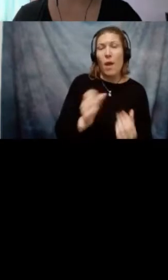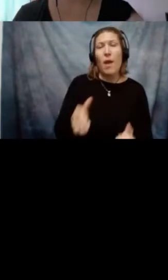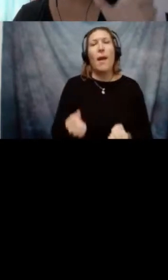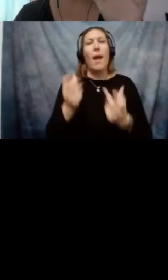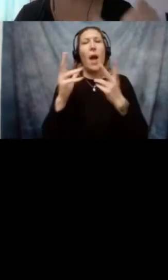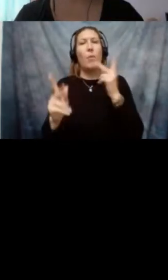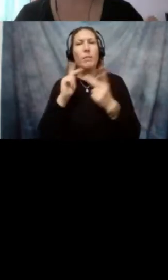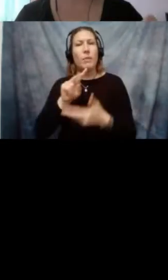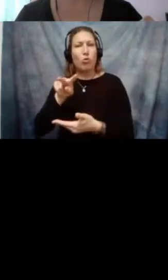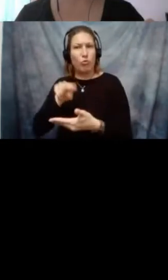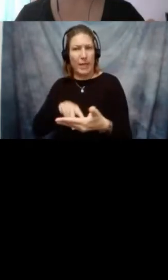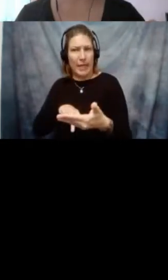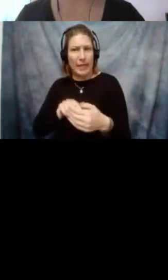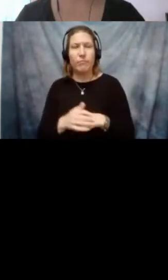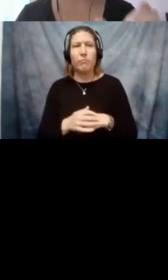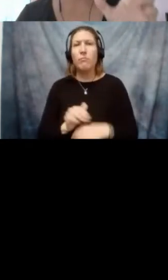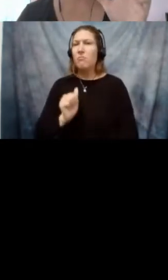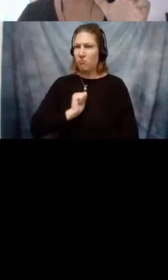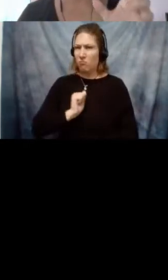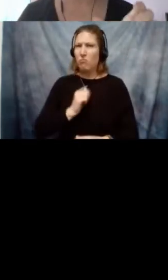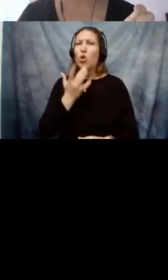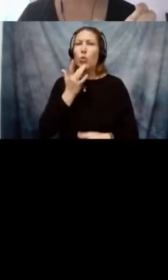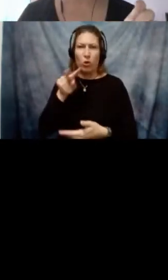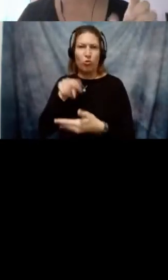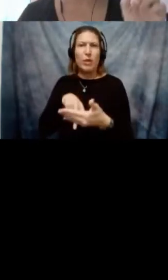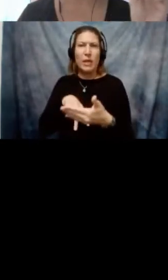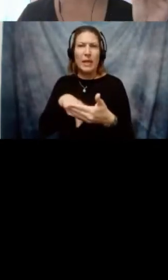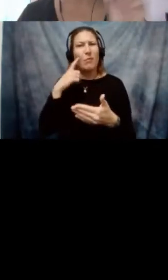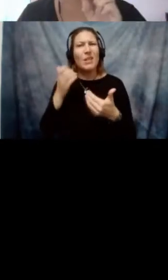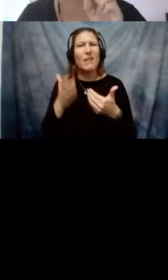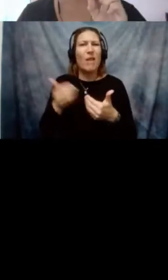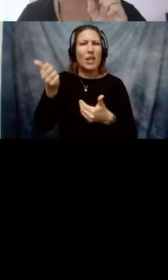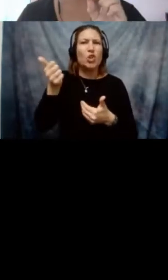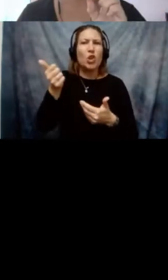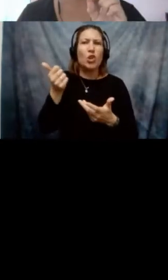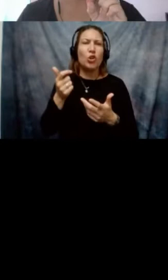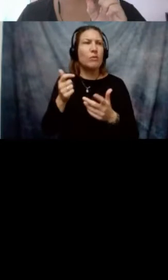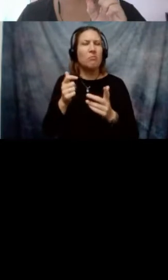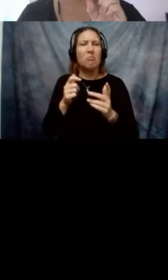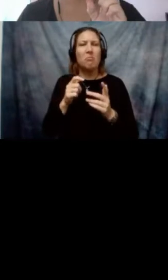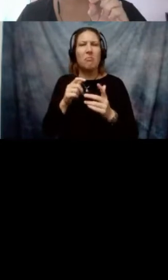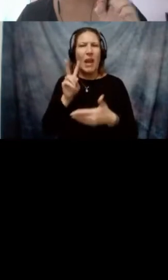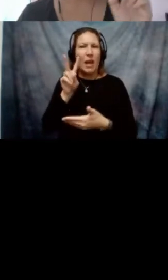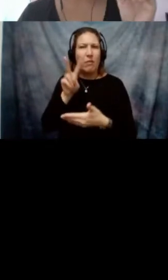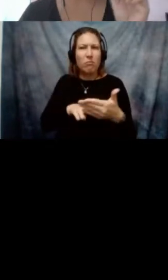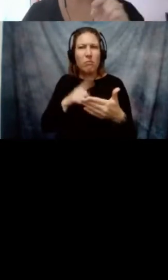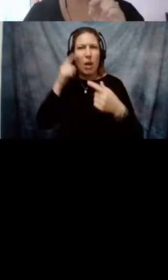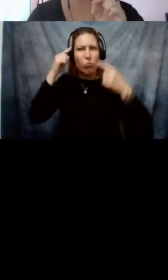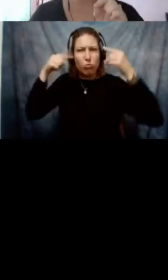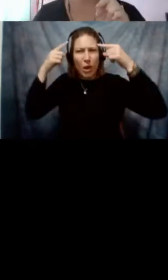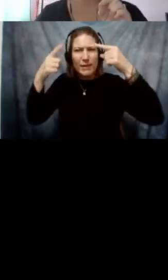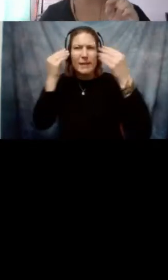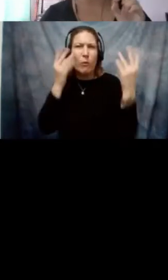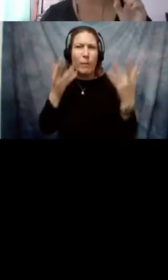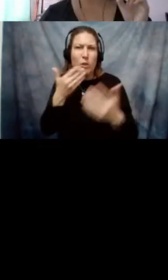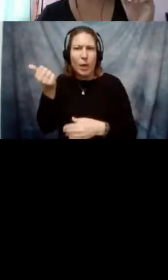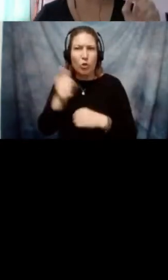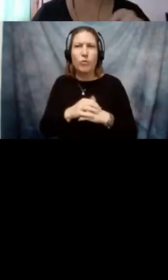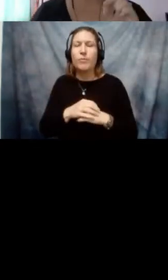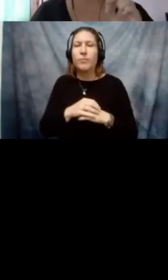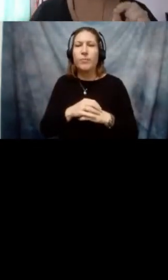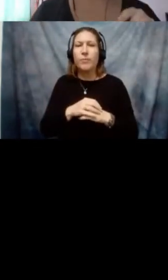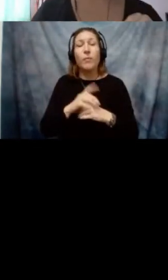Me, I'd rather read the article because for me it's faster and I learn things a little bit more when I read. The same thing happened when I was studying